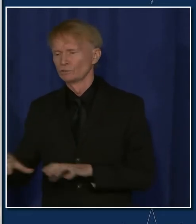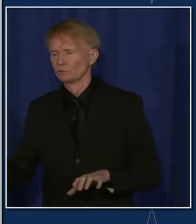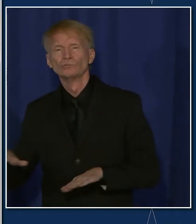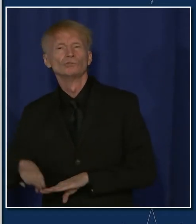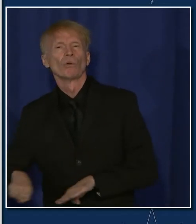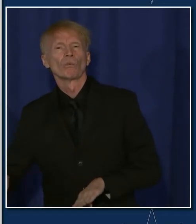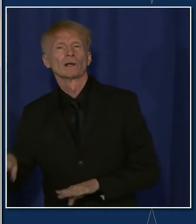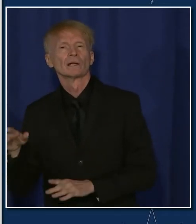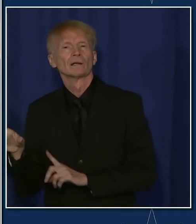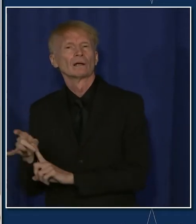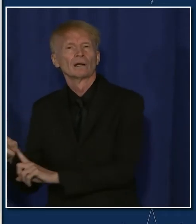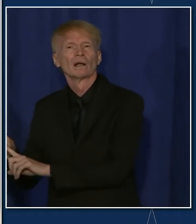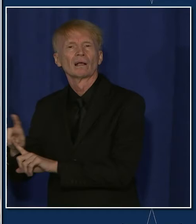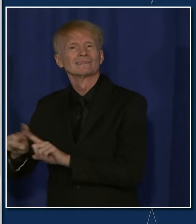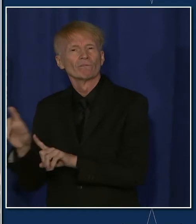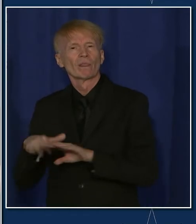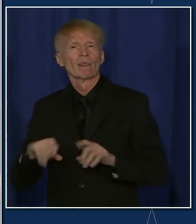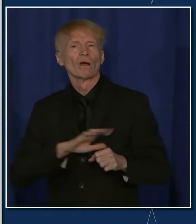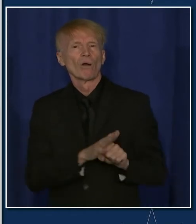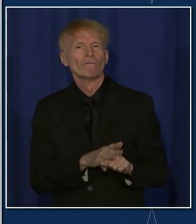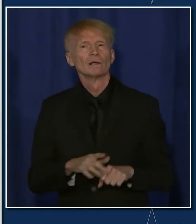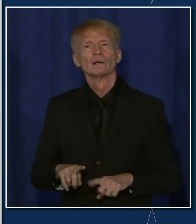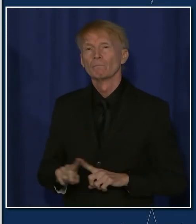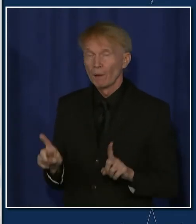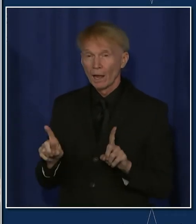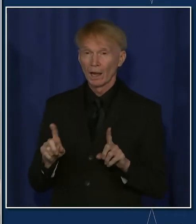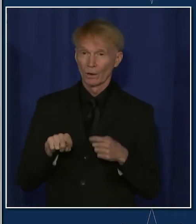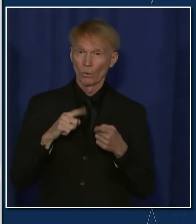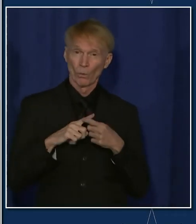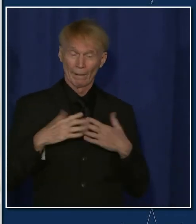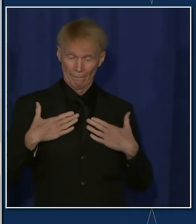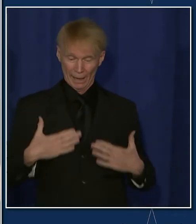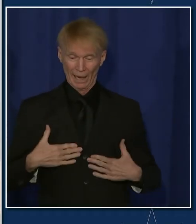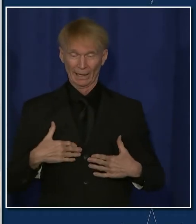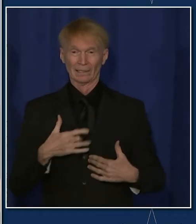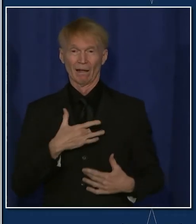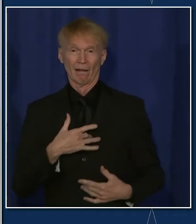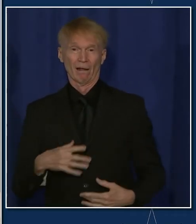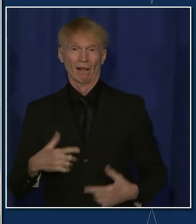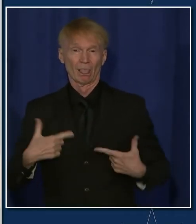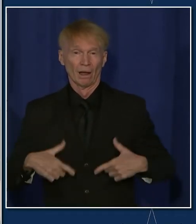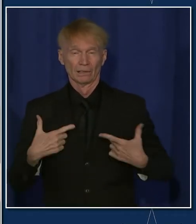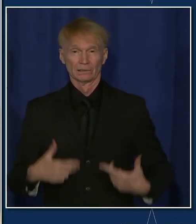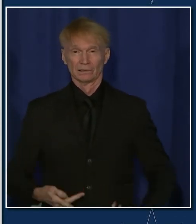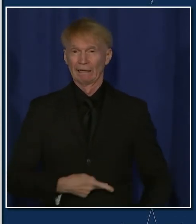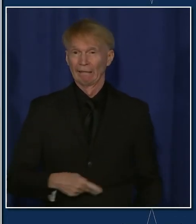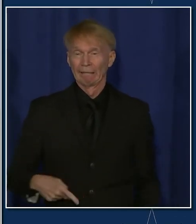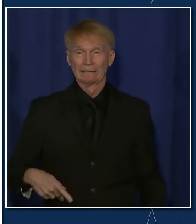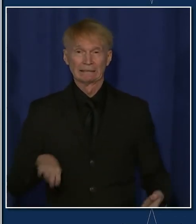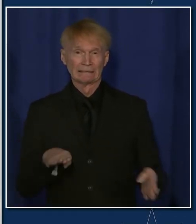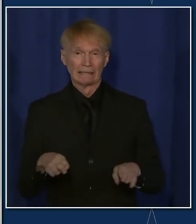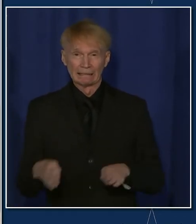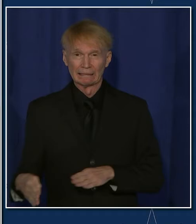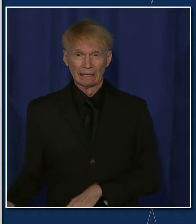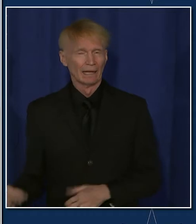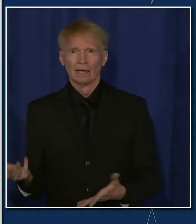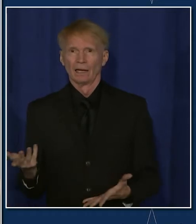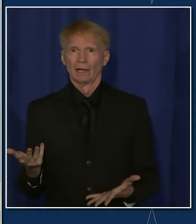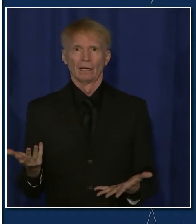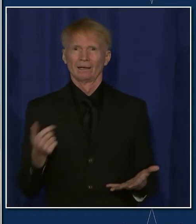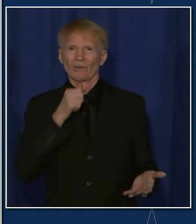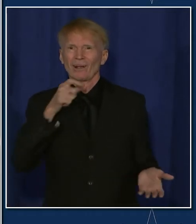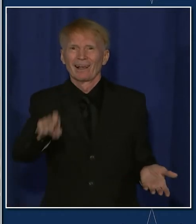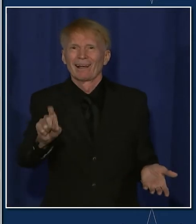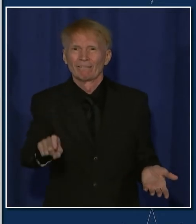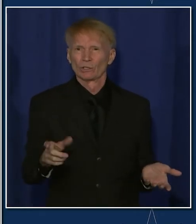syndrome where organ systems shut down. It does not have to be. We have now at our